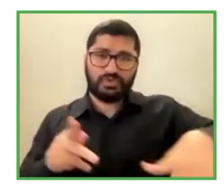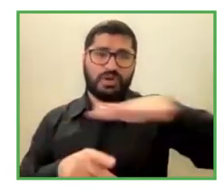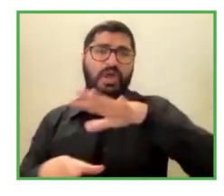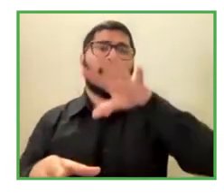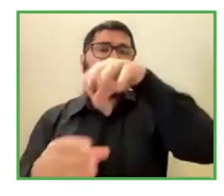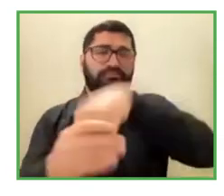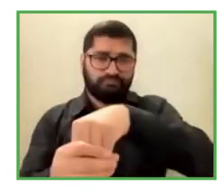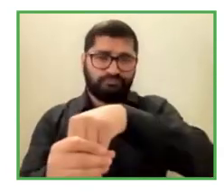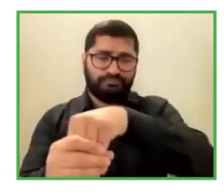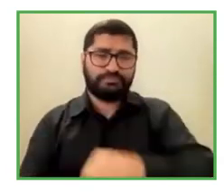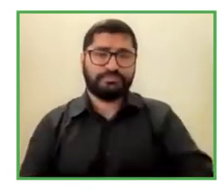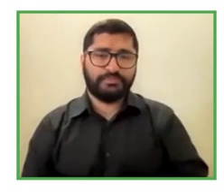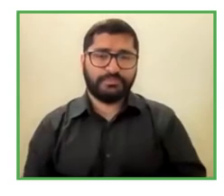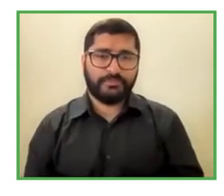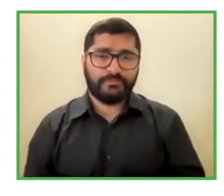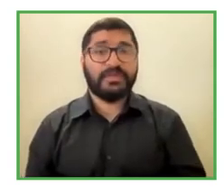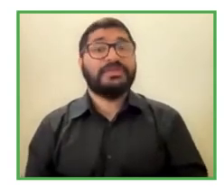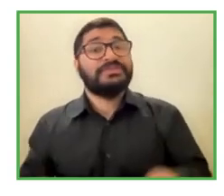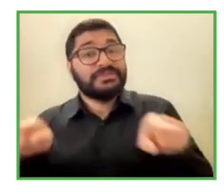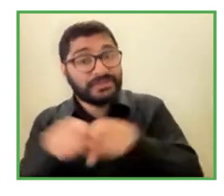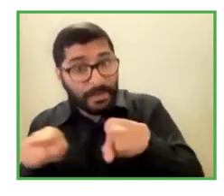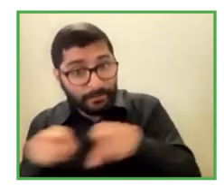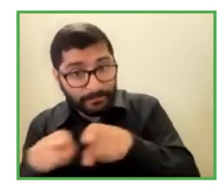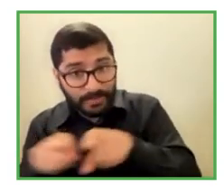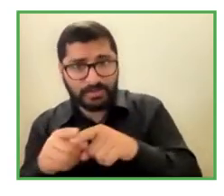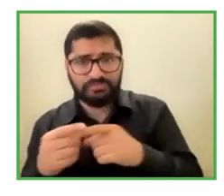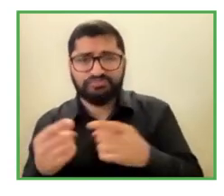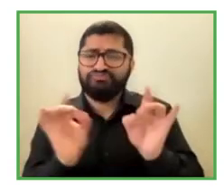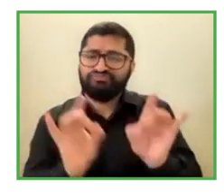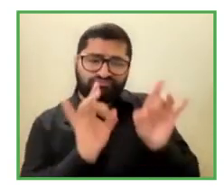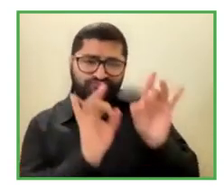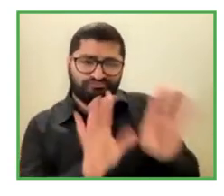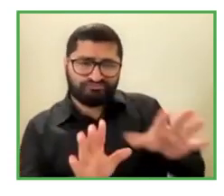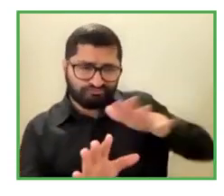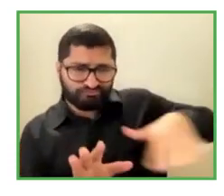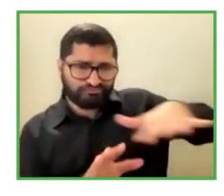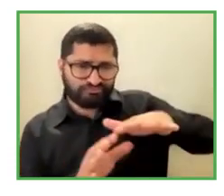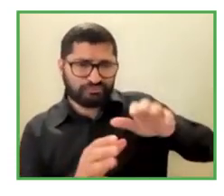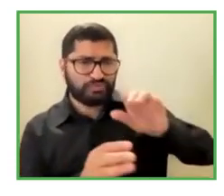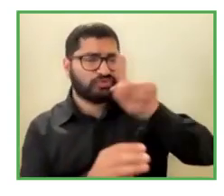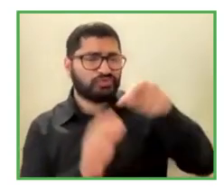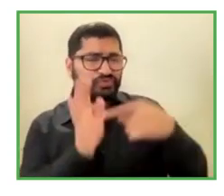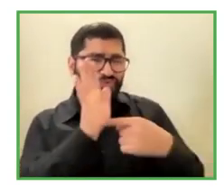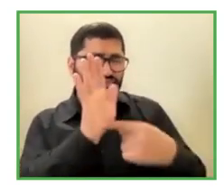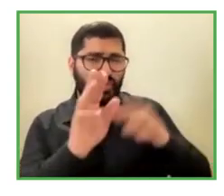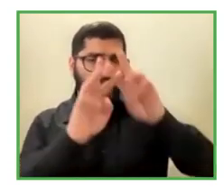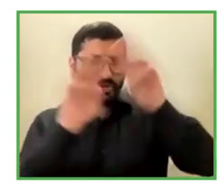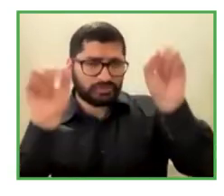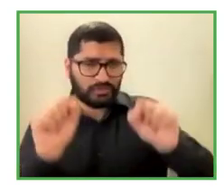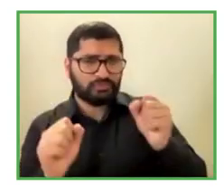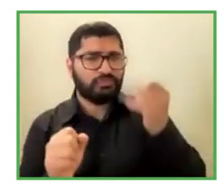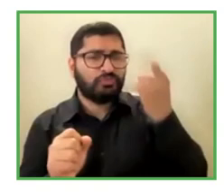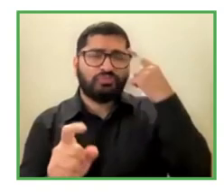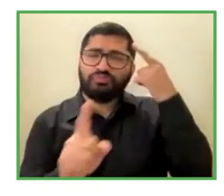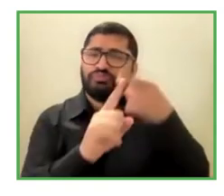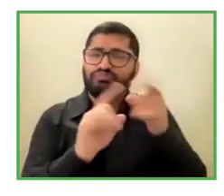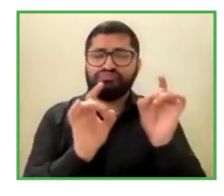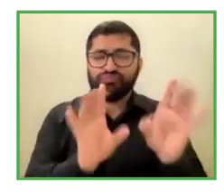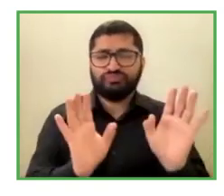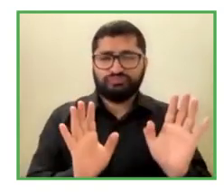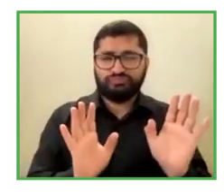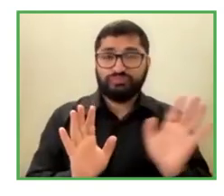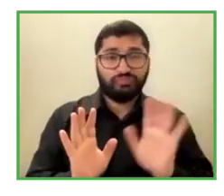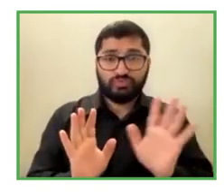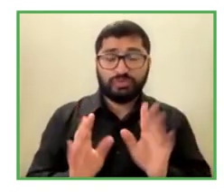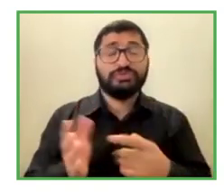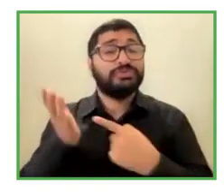part of something, well, with something as simple as a software. Well, simple is one way of putting